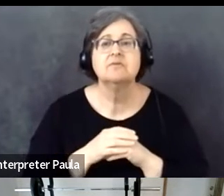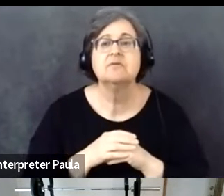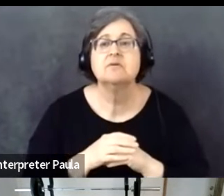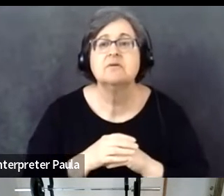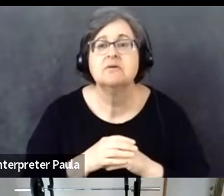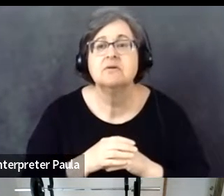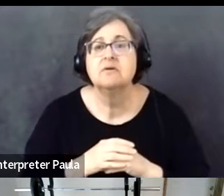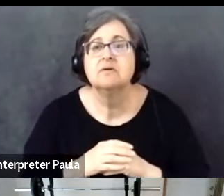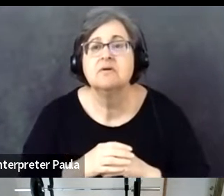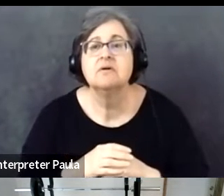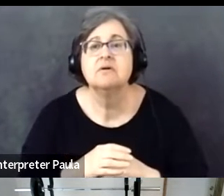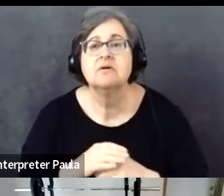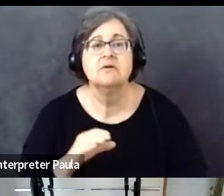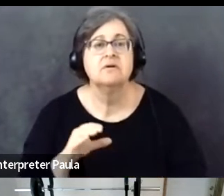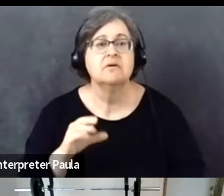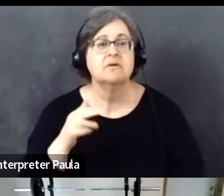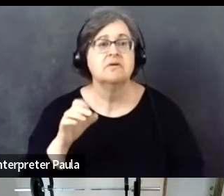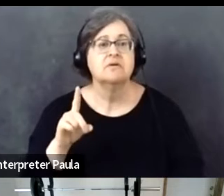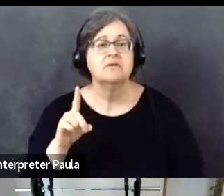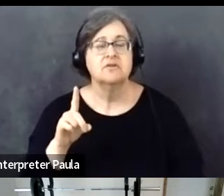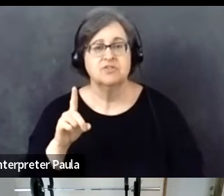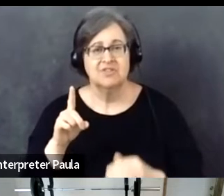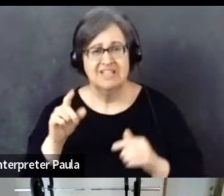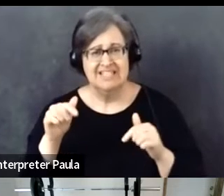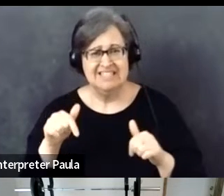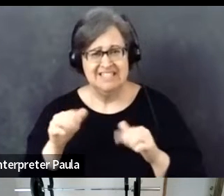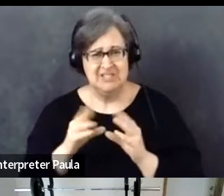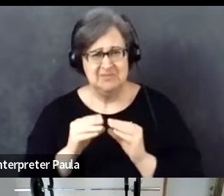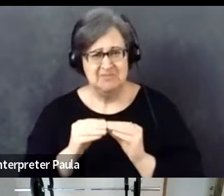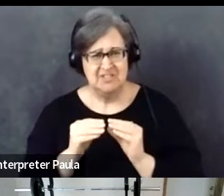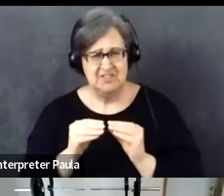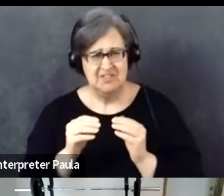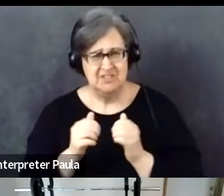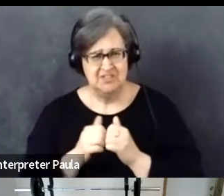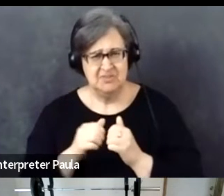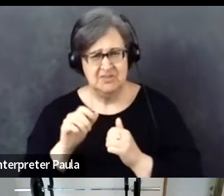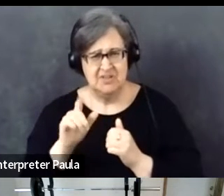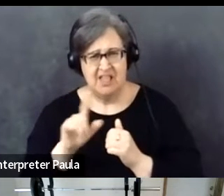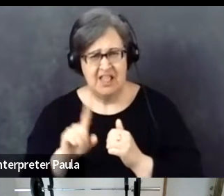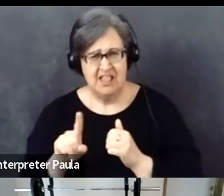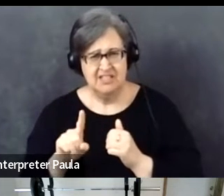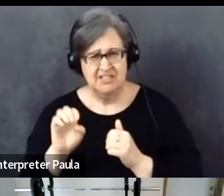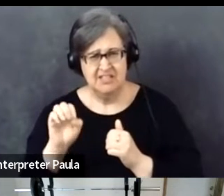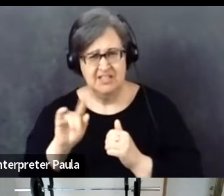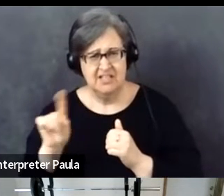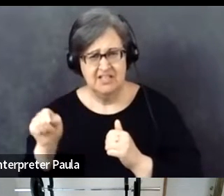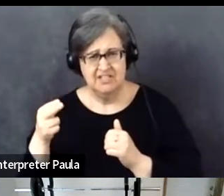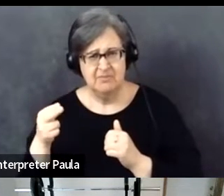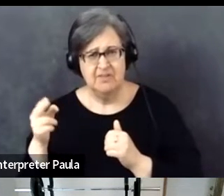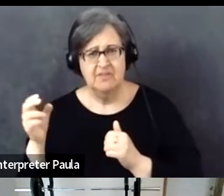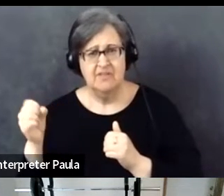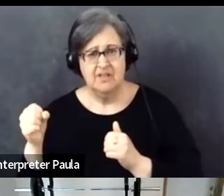This that was posted for this meeting, is this the one with Elizabeth Manny and them?